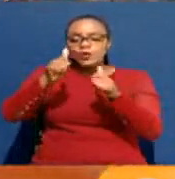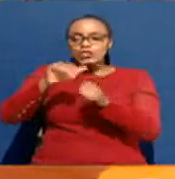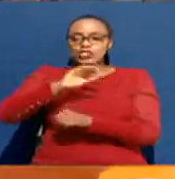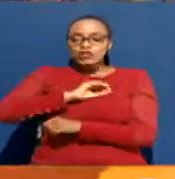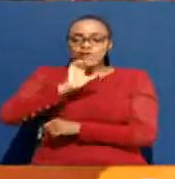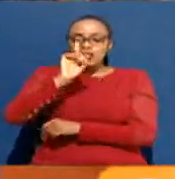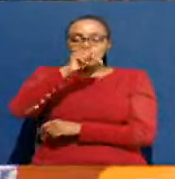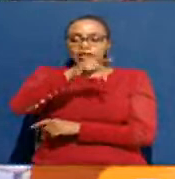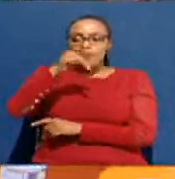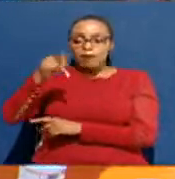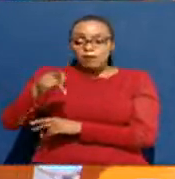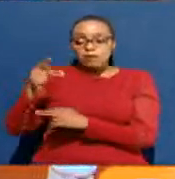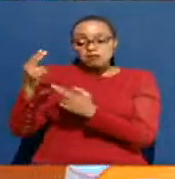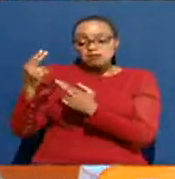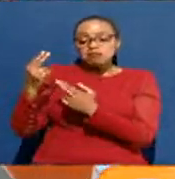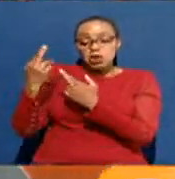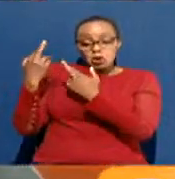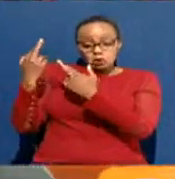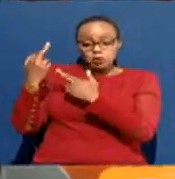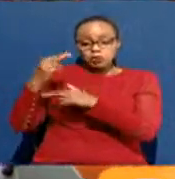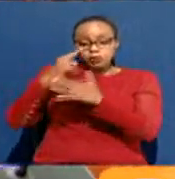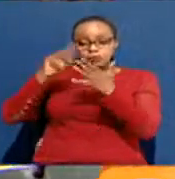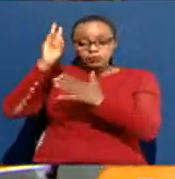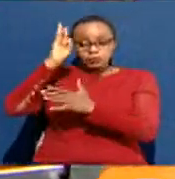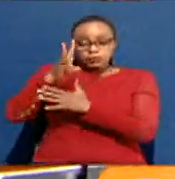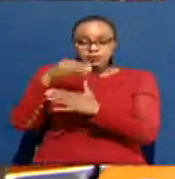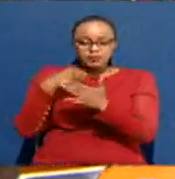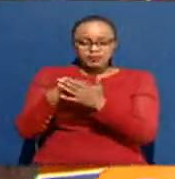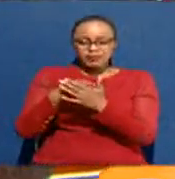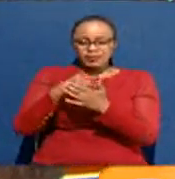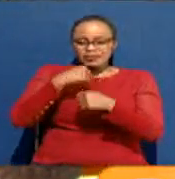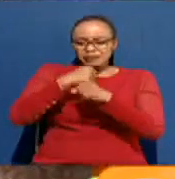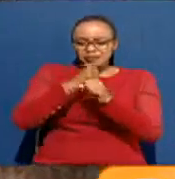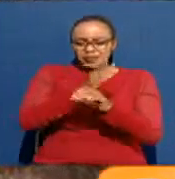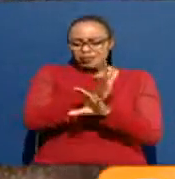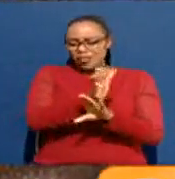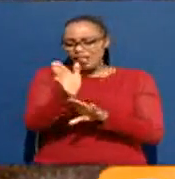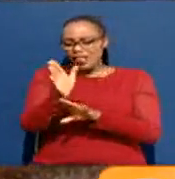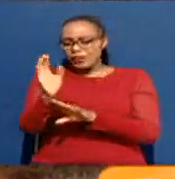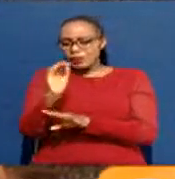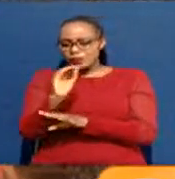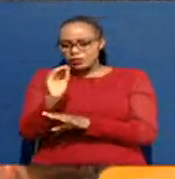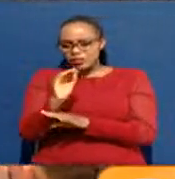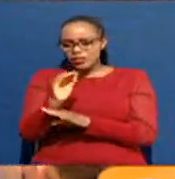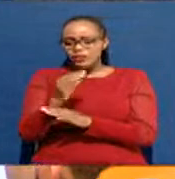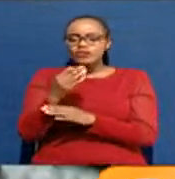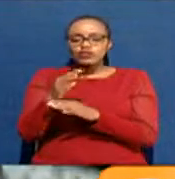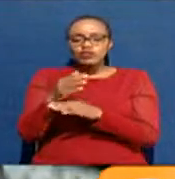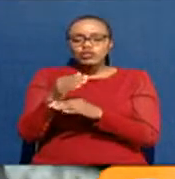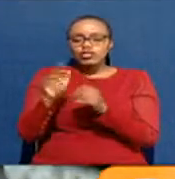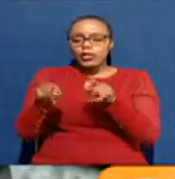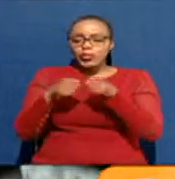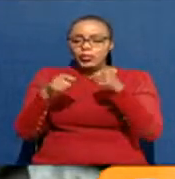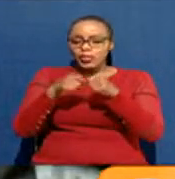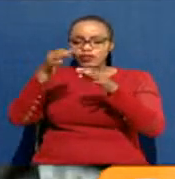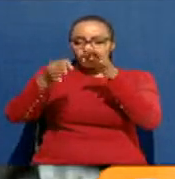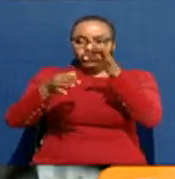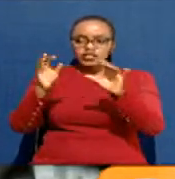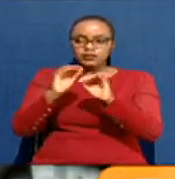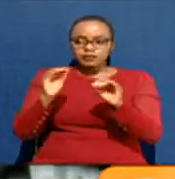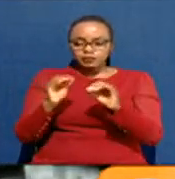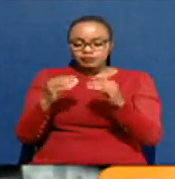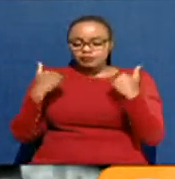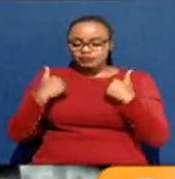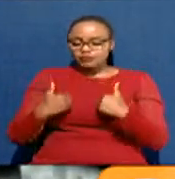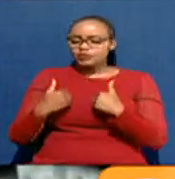DPP hopeful says no amount of money will throw him off the tracks of dispensing justice. I've been handling